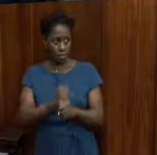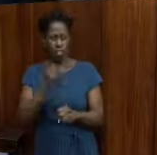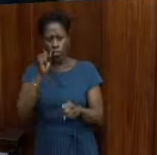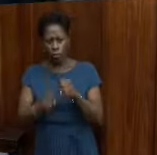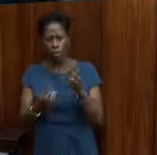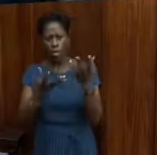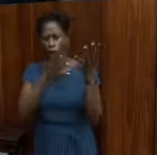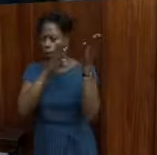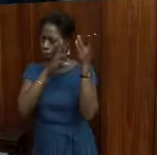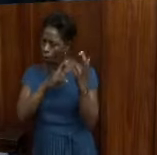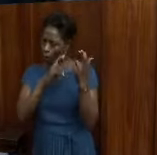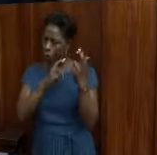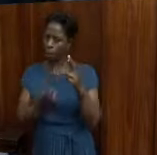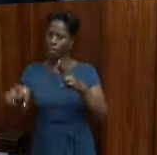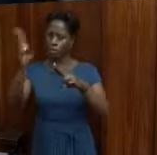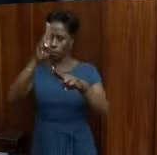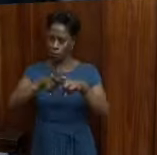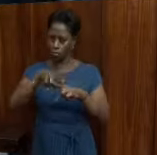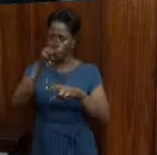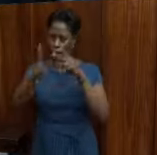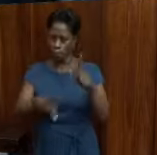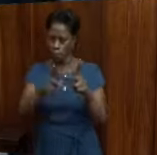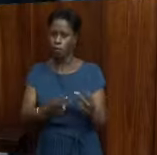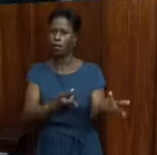arrivals for the year 2021 were